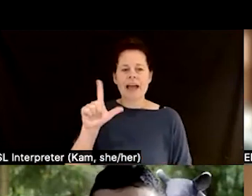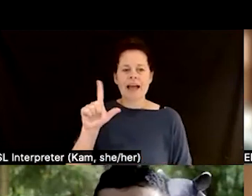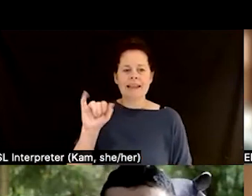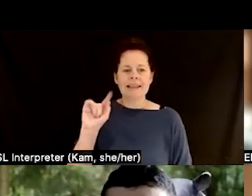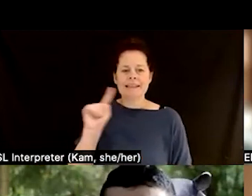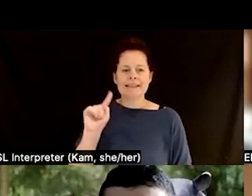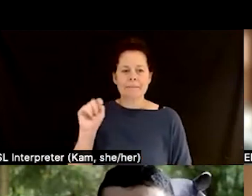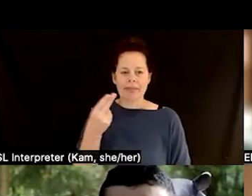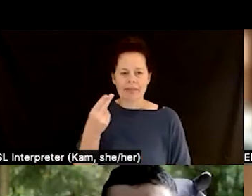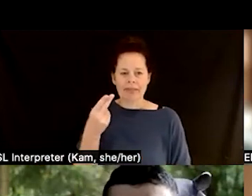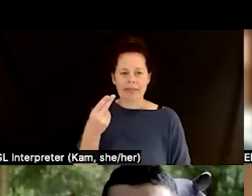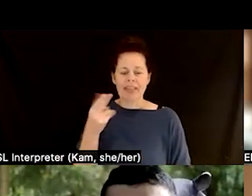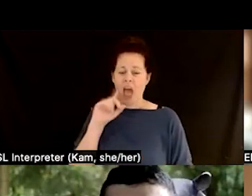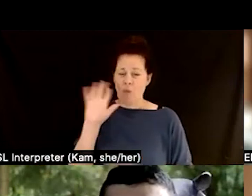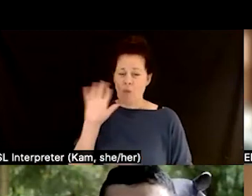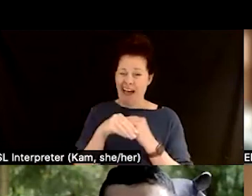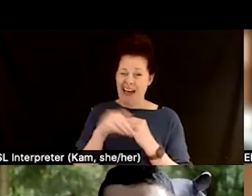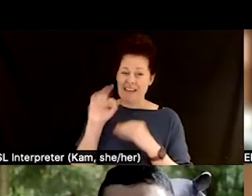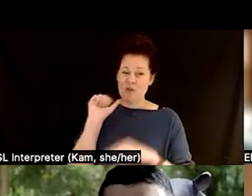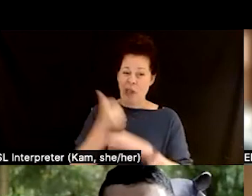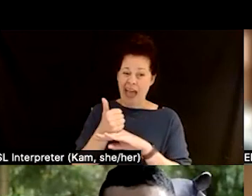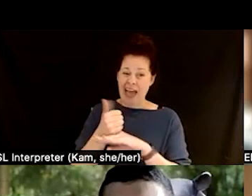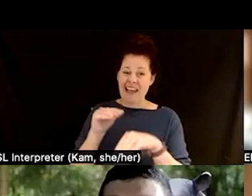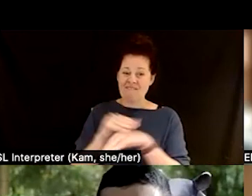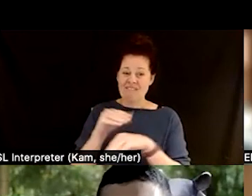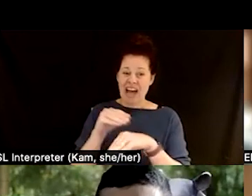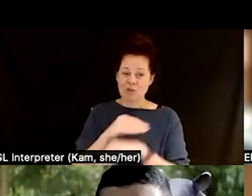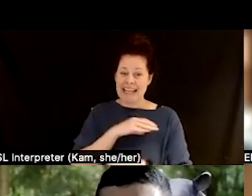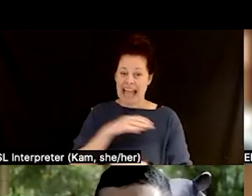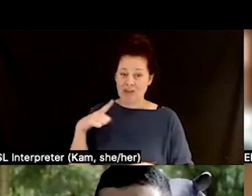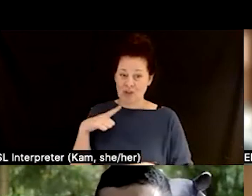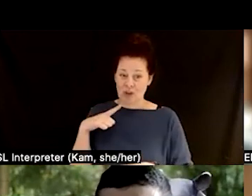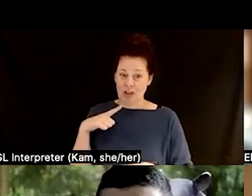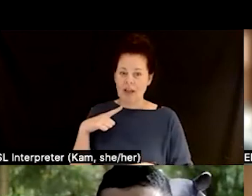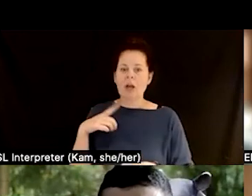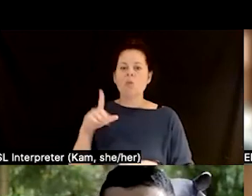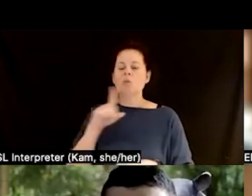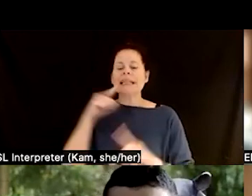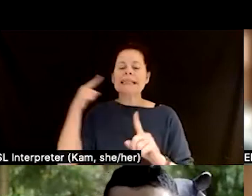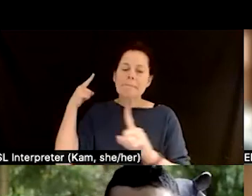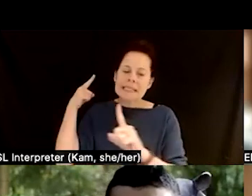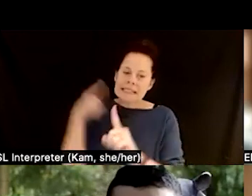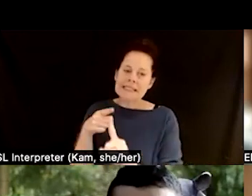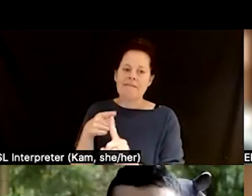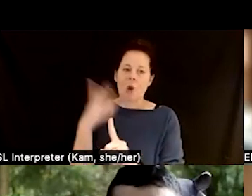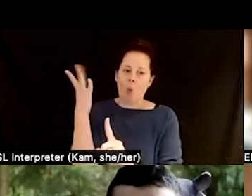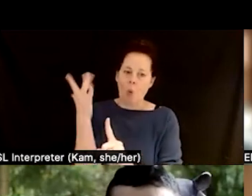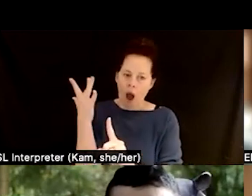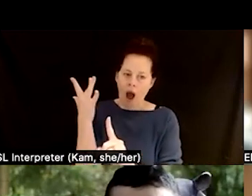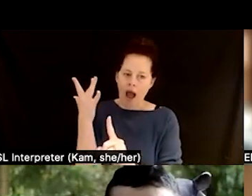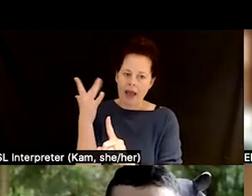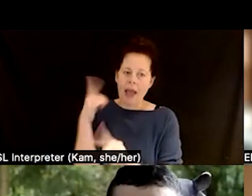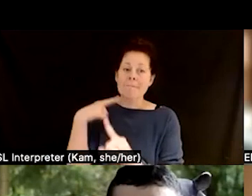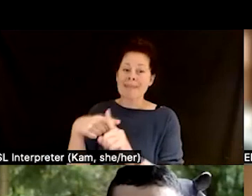create an advisory council, be very, very specific about what you want from them, and be sure to compensate people for